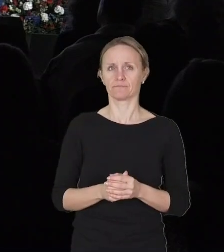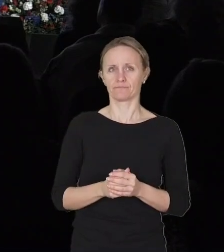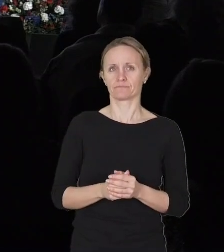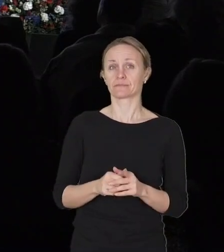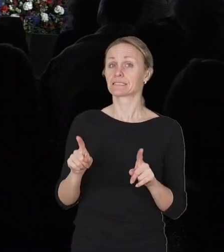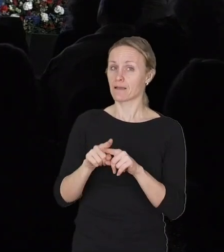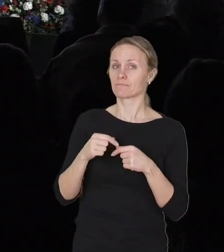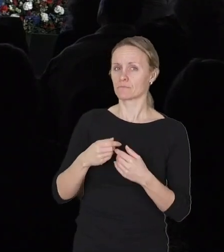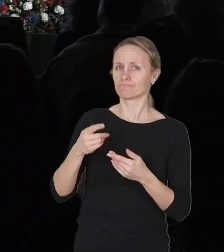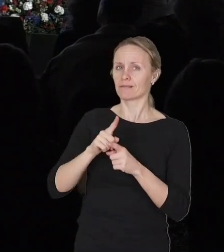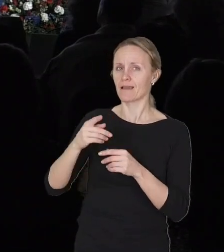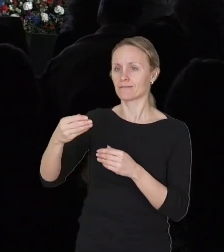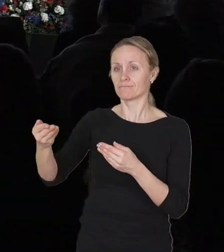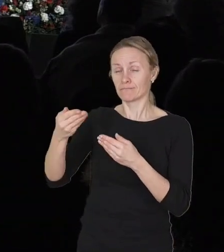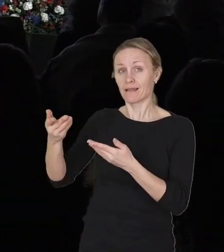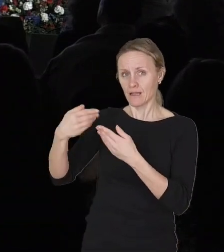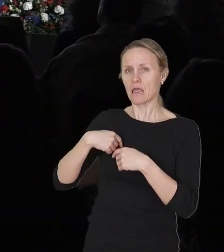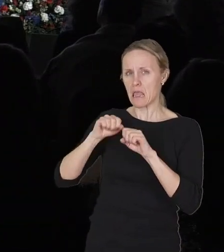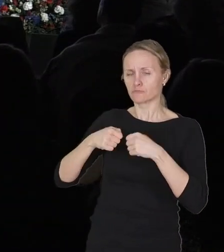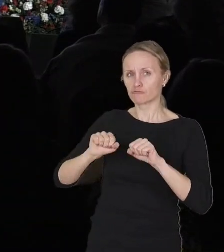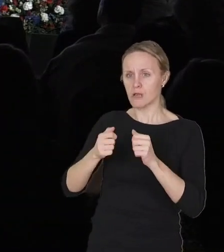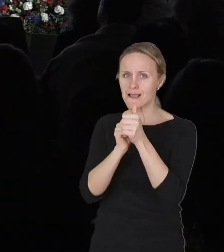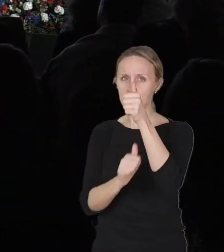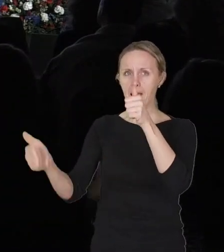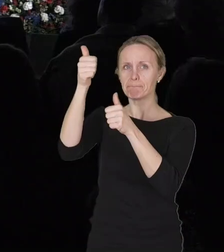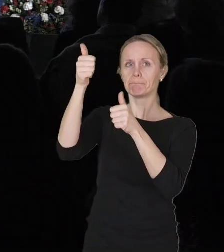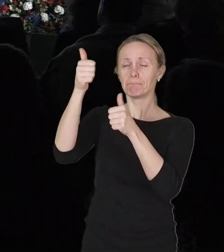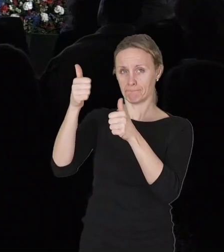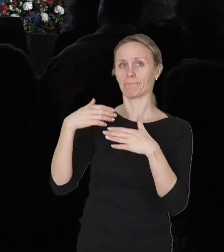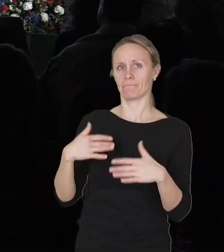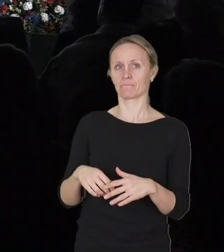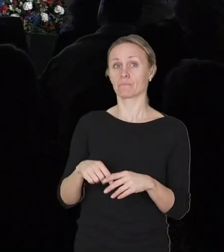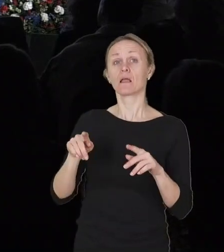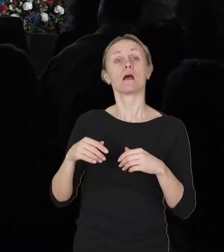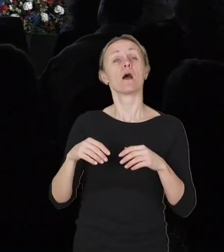a really increasingly rapid pace.